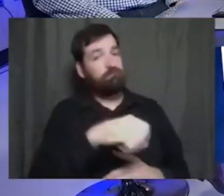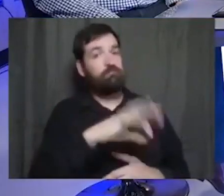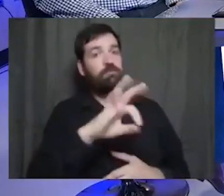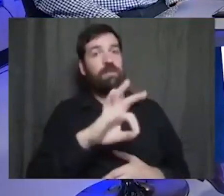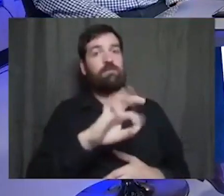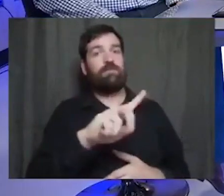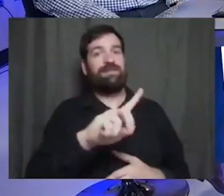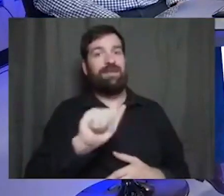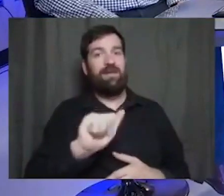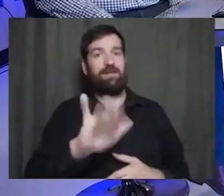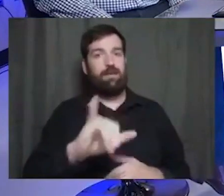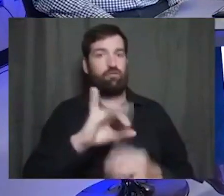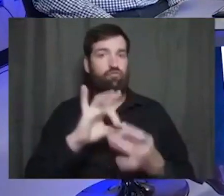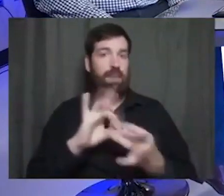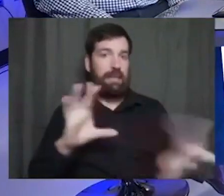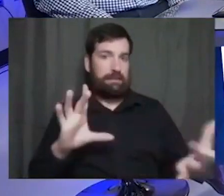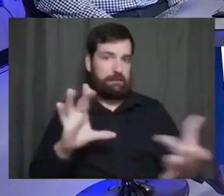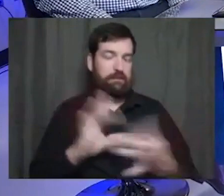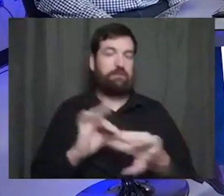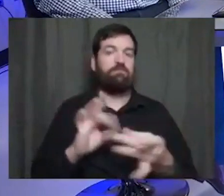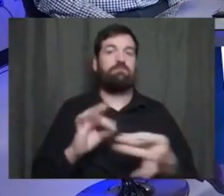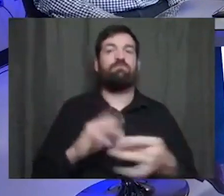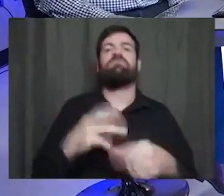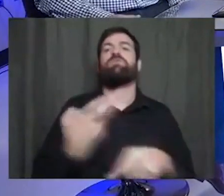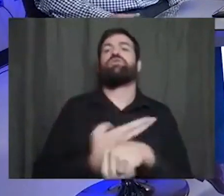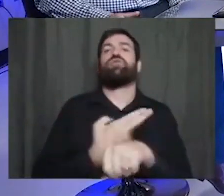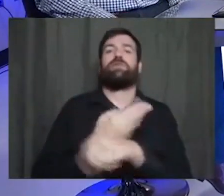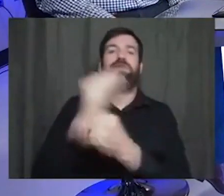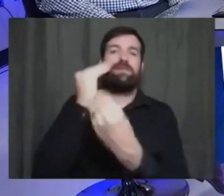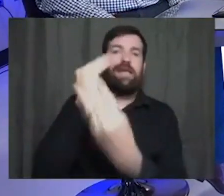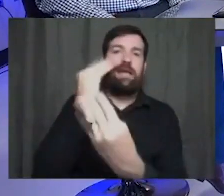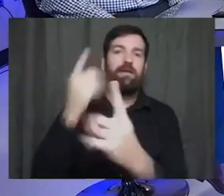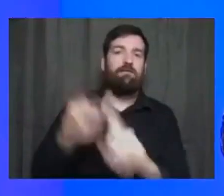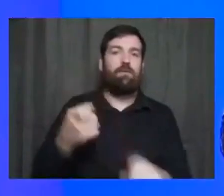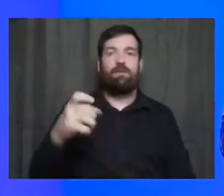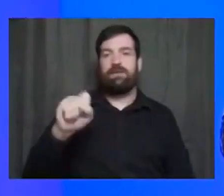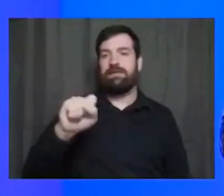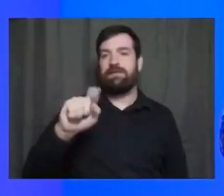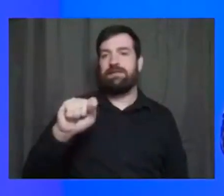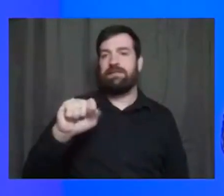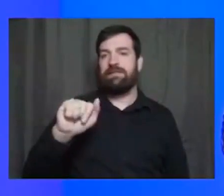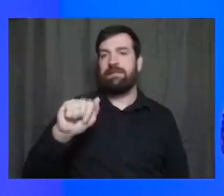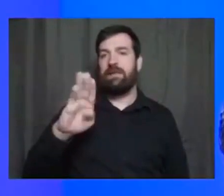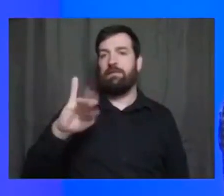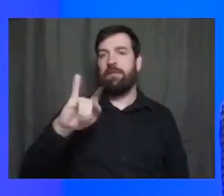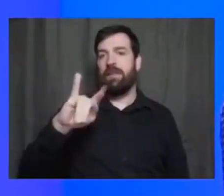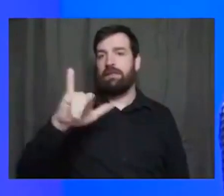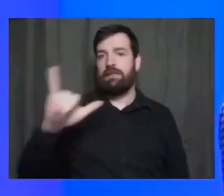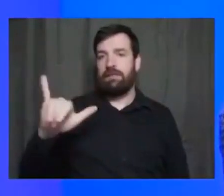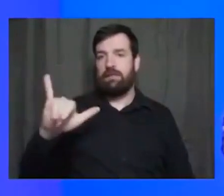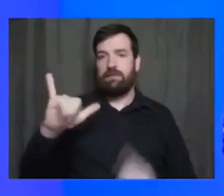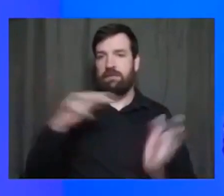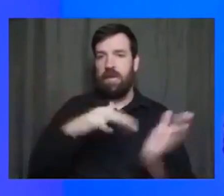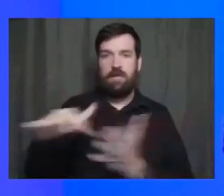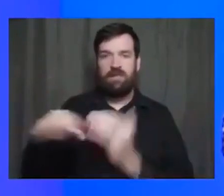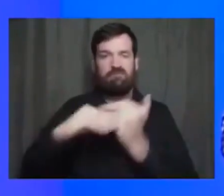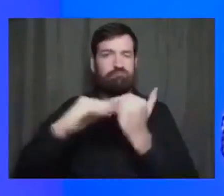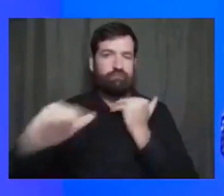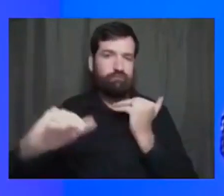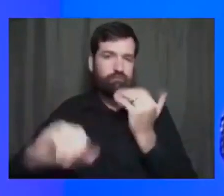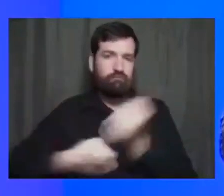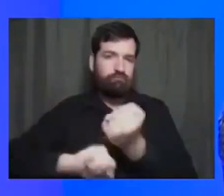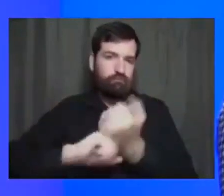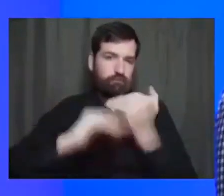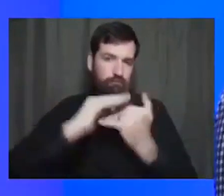that talked about how they used data from stability studies of these vaccines. So we will continue to see